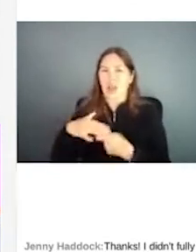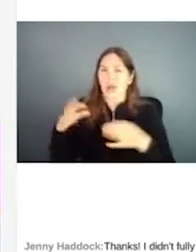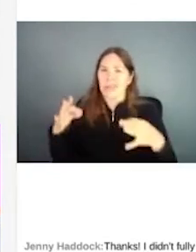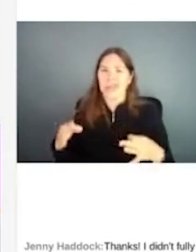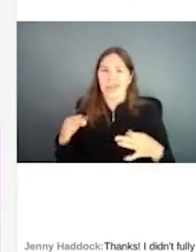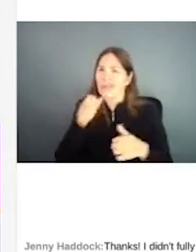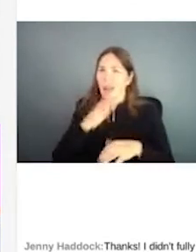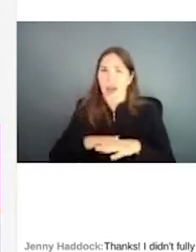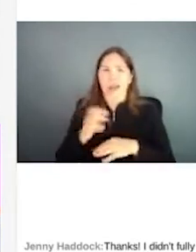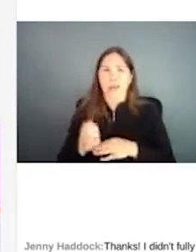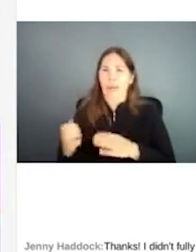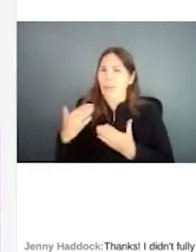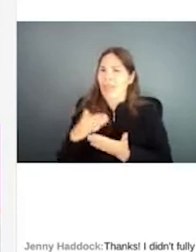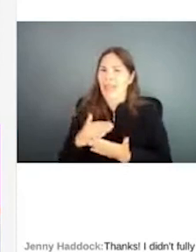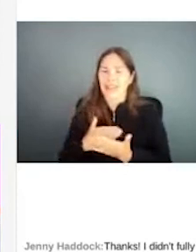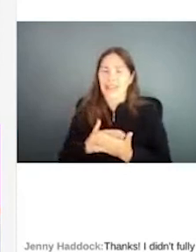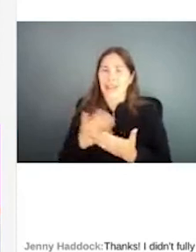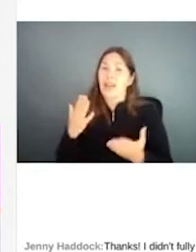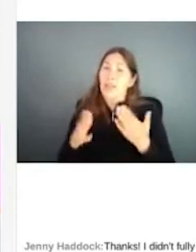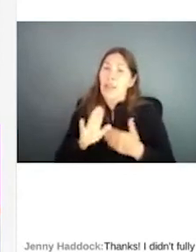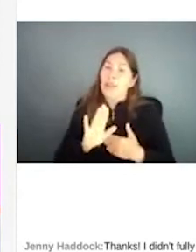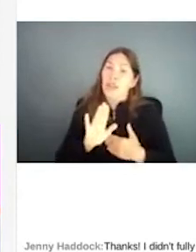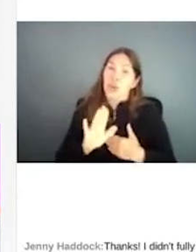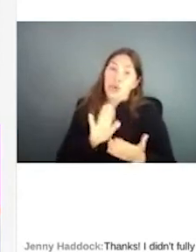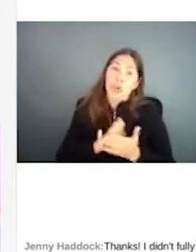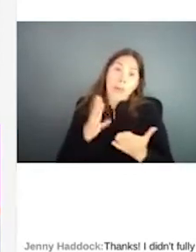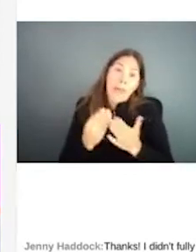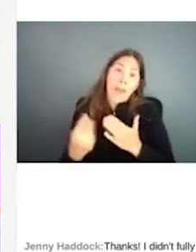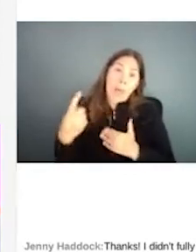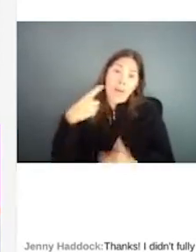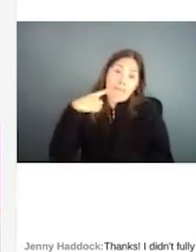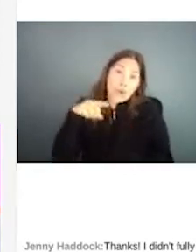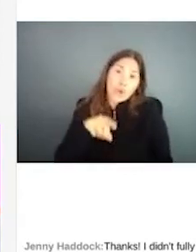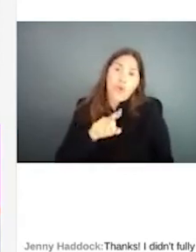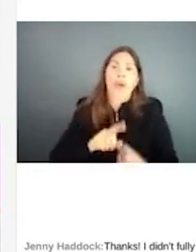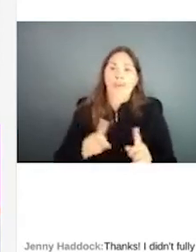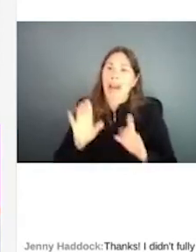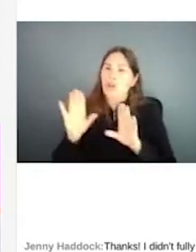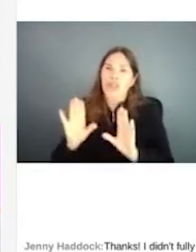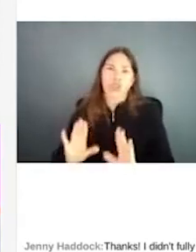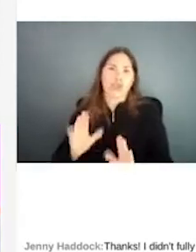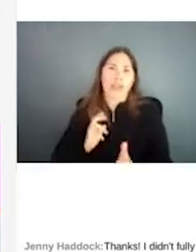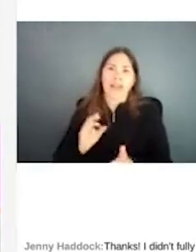on the equipment list. You might be able to get your school to buy one for you, but it was a great investment.